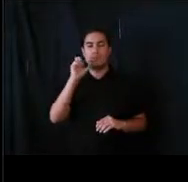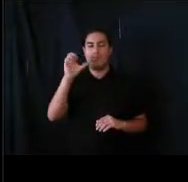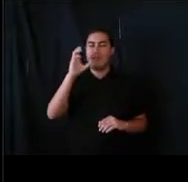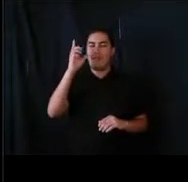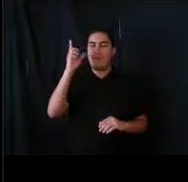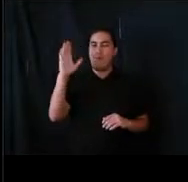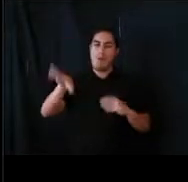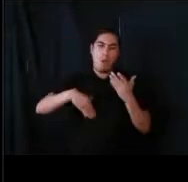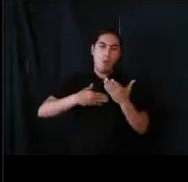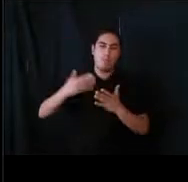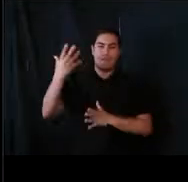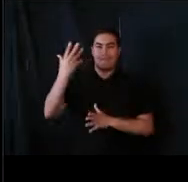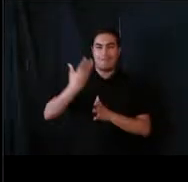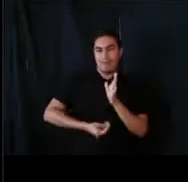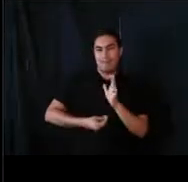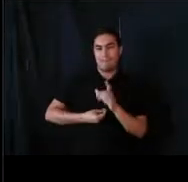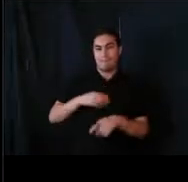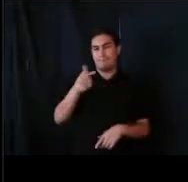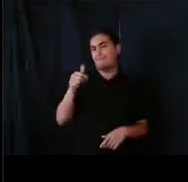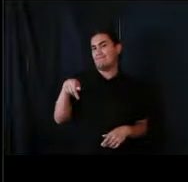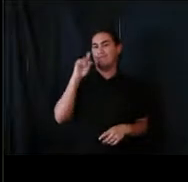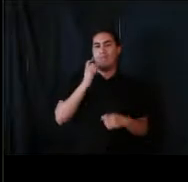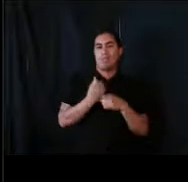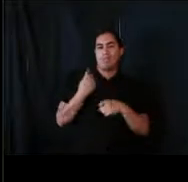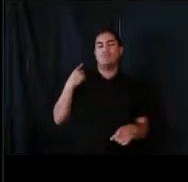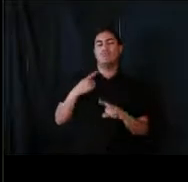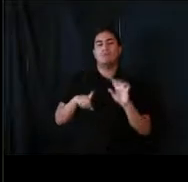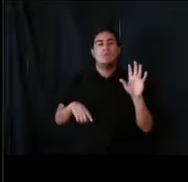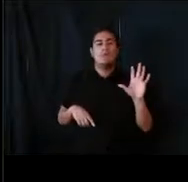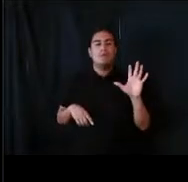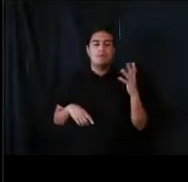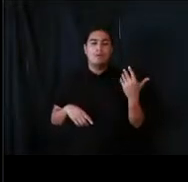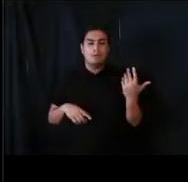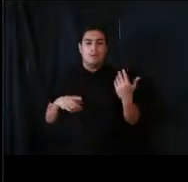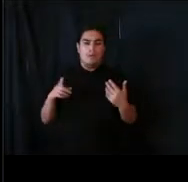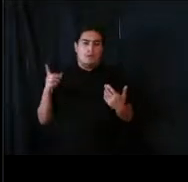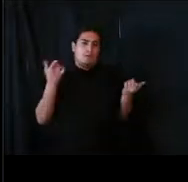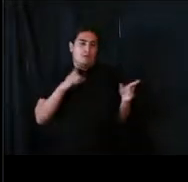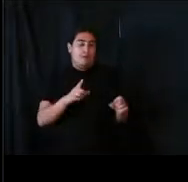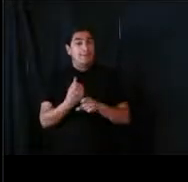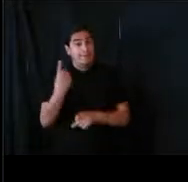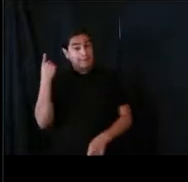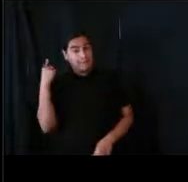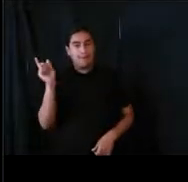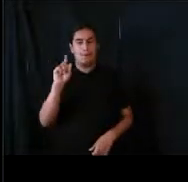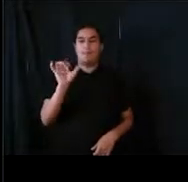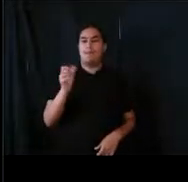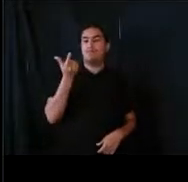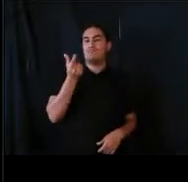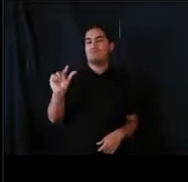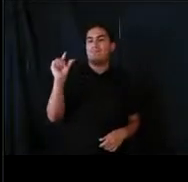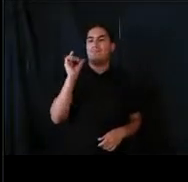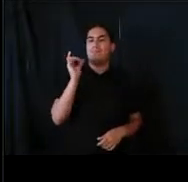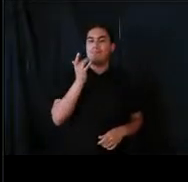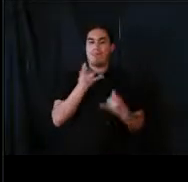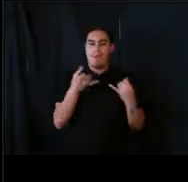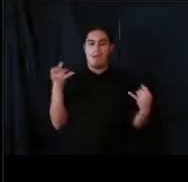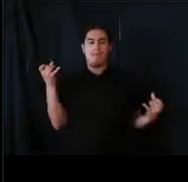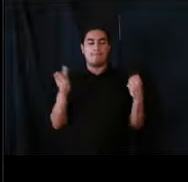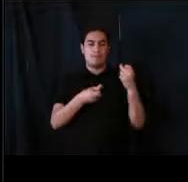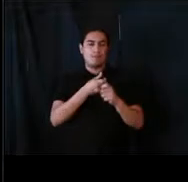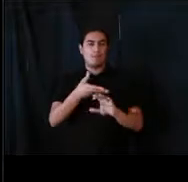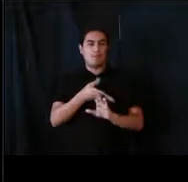between where we were last year and when we were i'm sorry where we were last year which is that green line in where we were the year before that